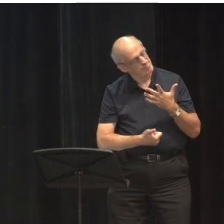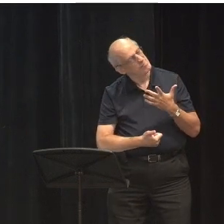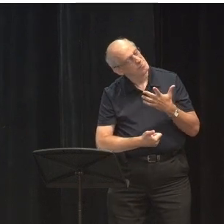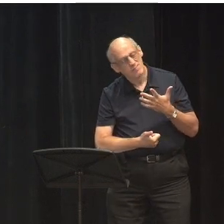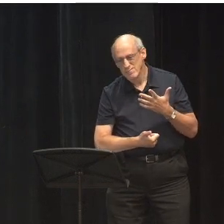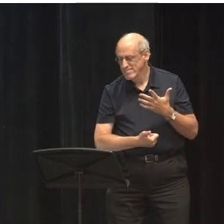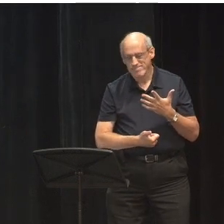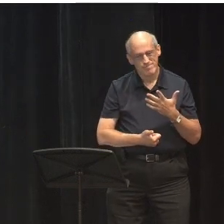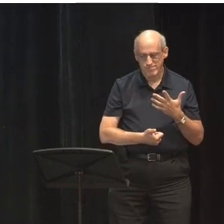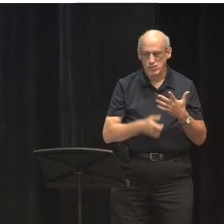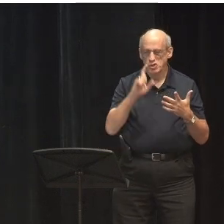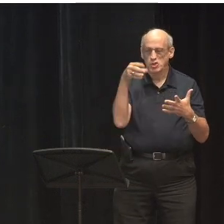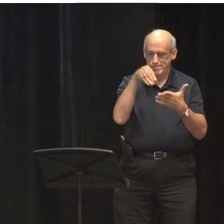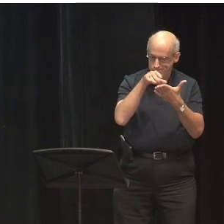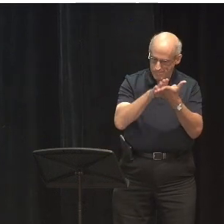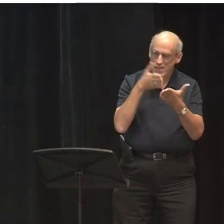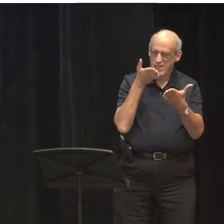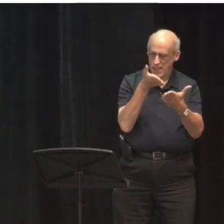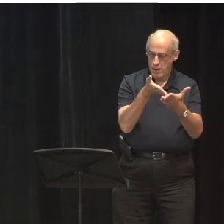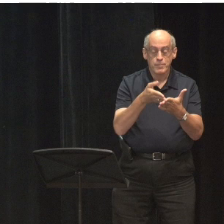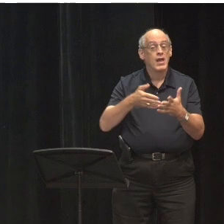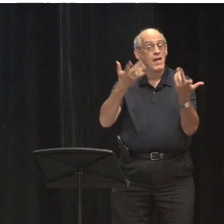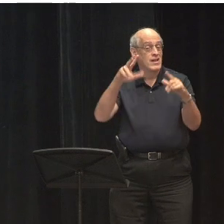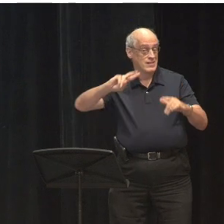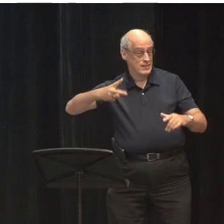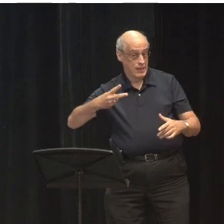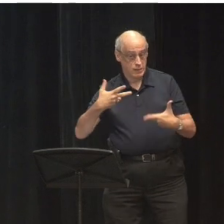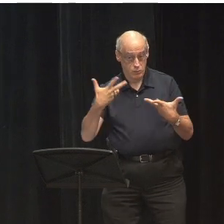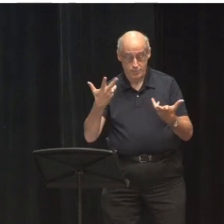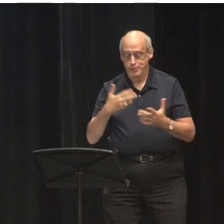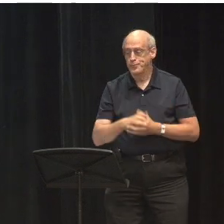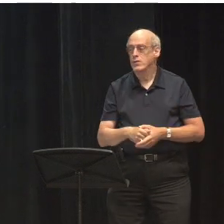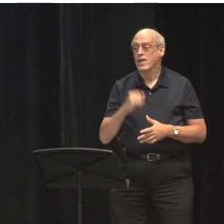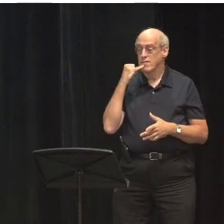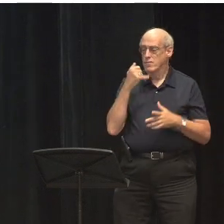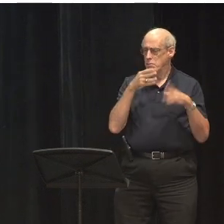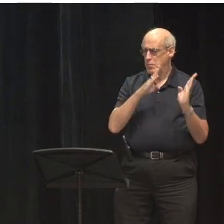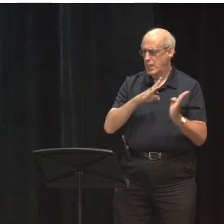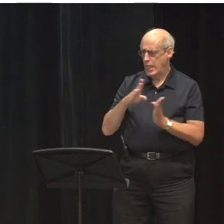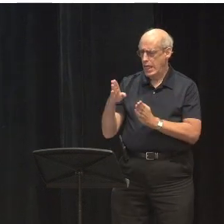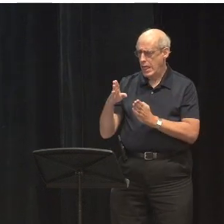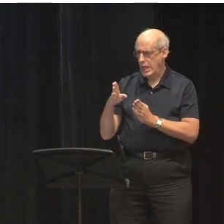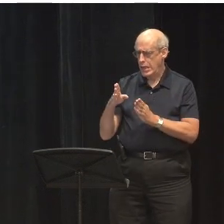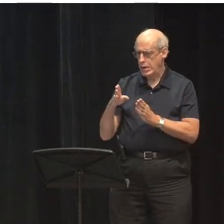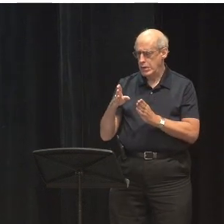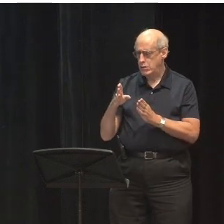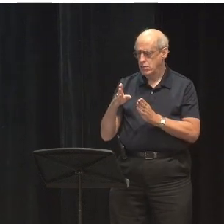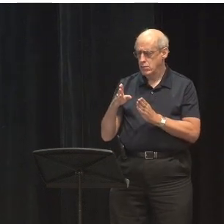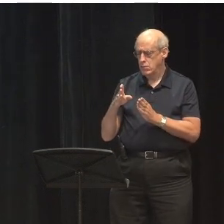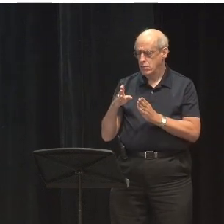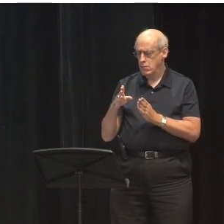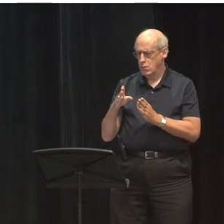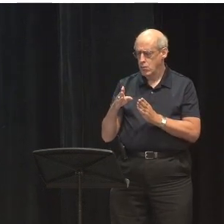not on purpose, I'm sure. And secondarily, if the plan might include, you're extending the